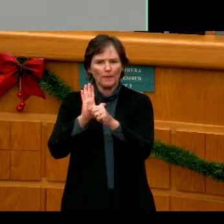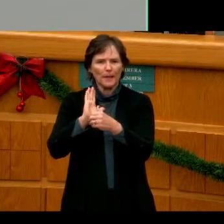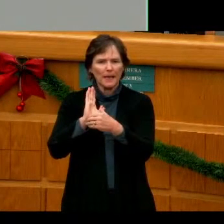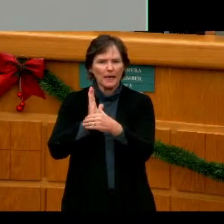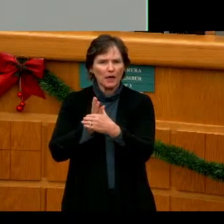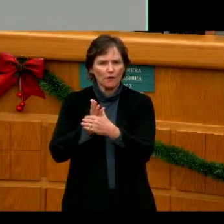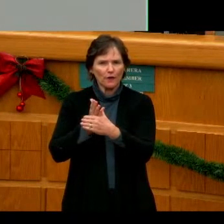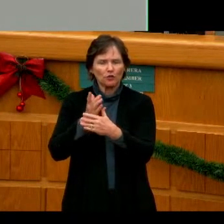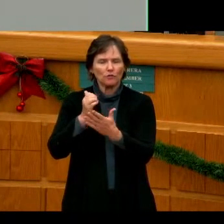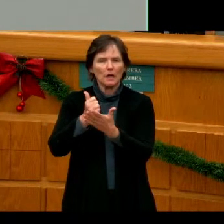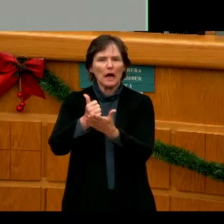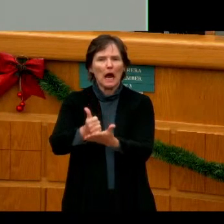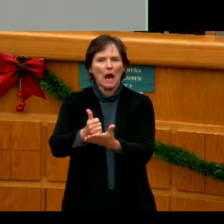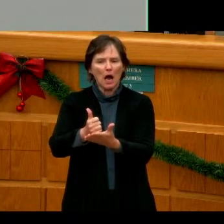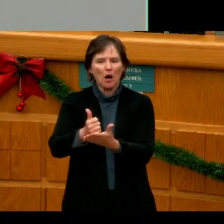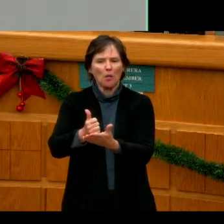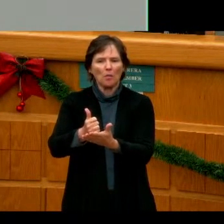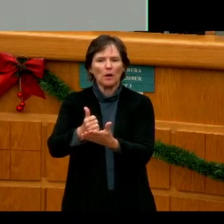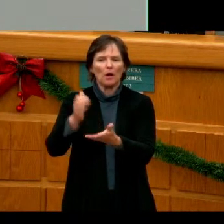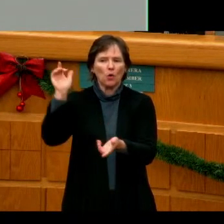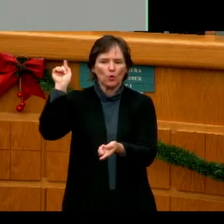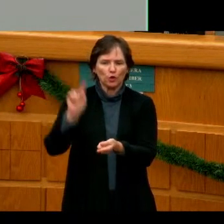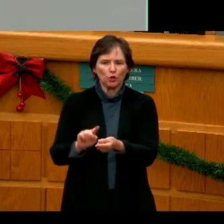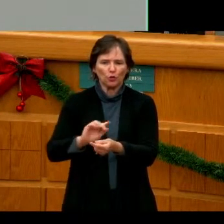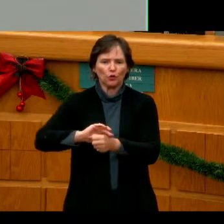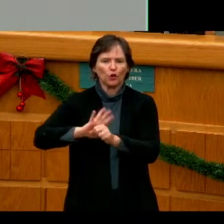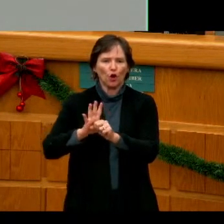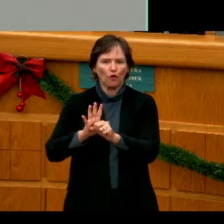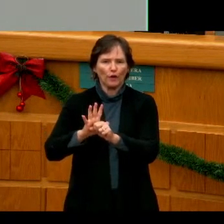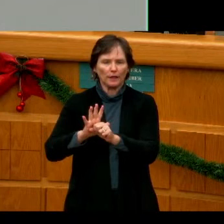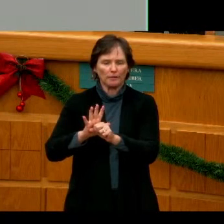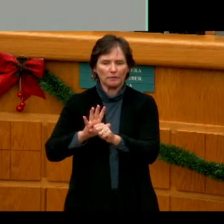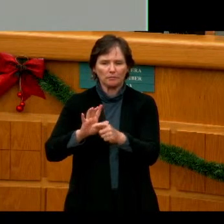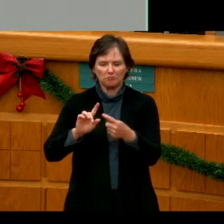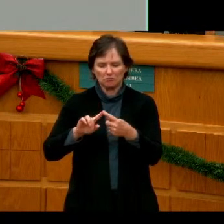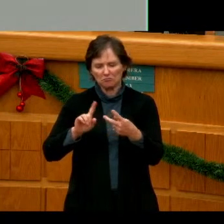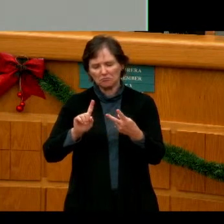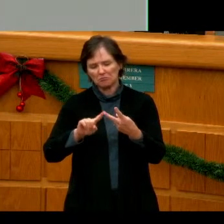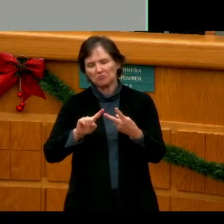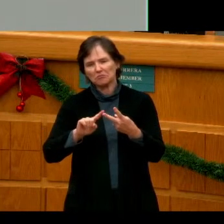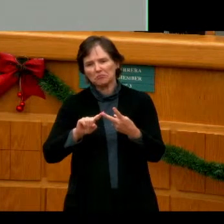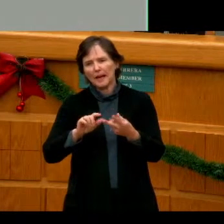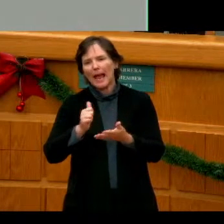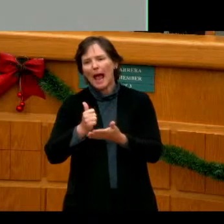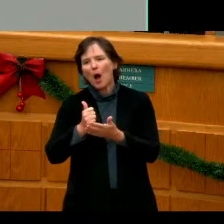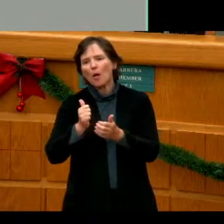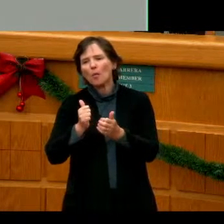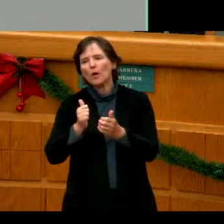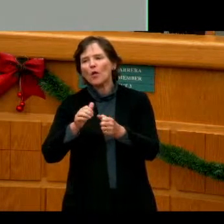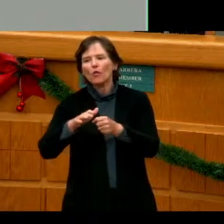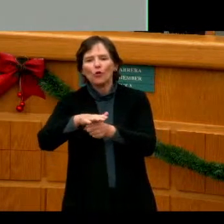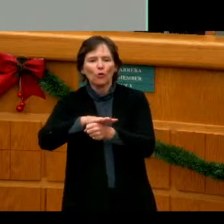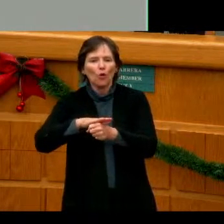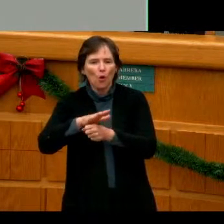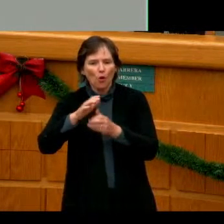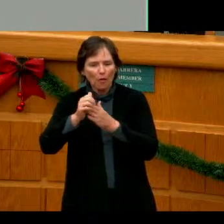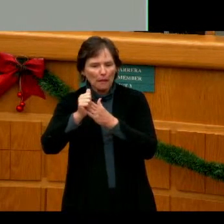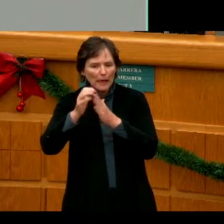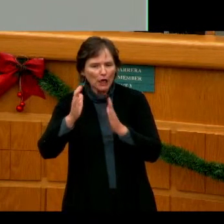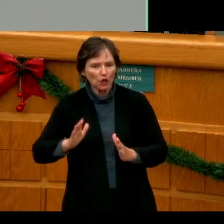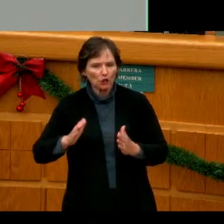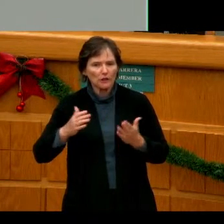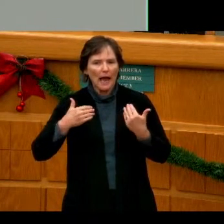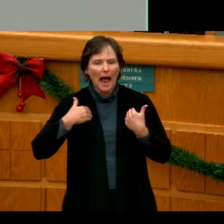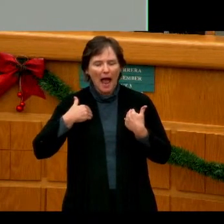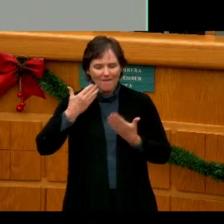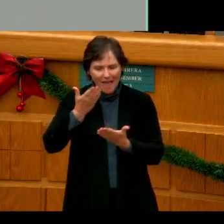and the interventions that are taking place to combat the pandemic, and two, to enable evidence-based decision-making on